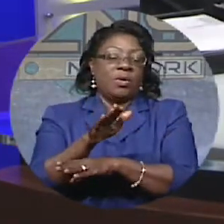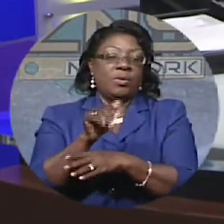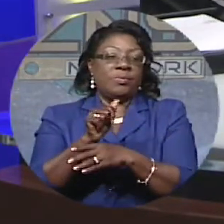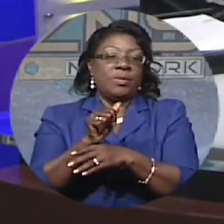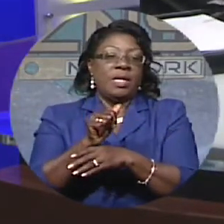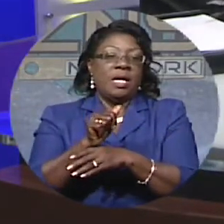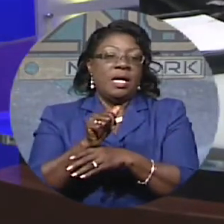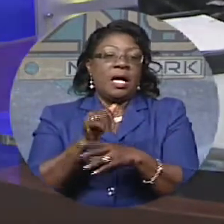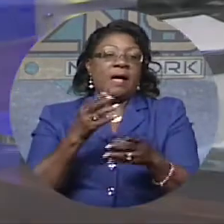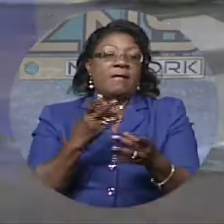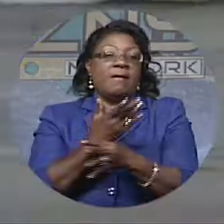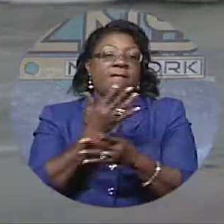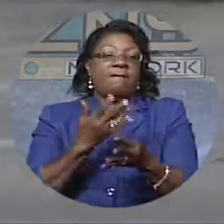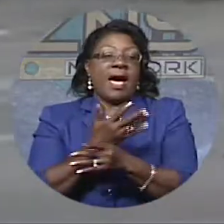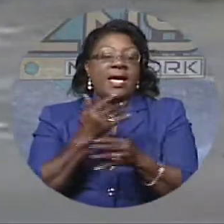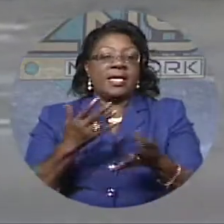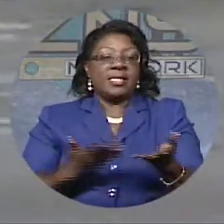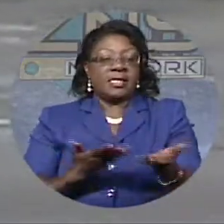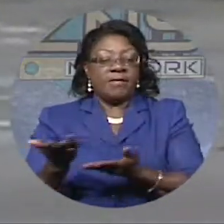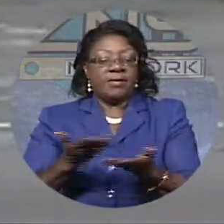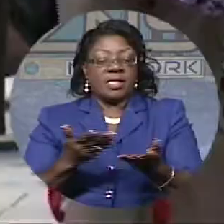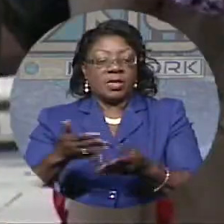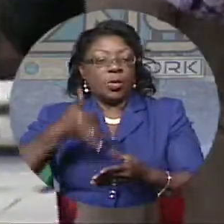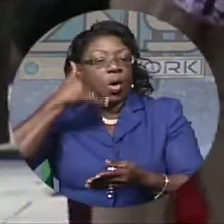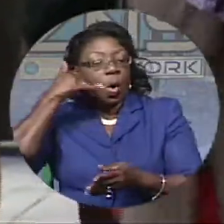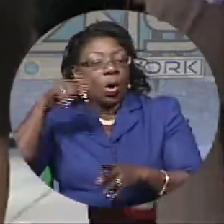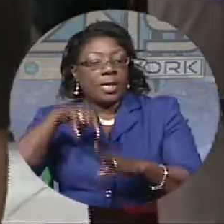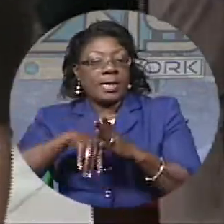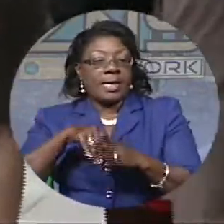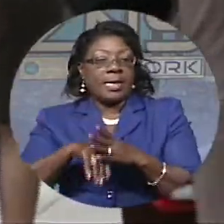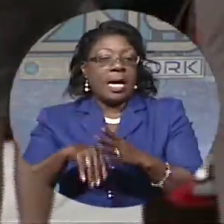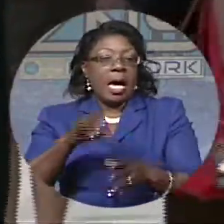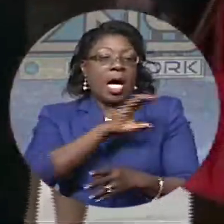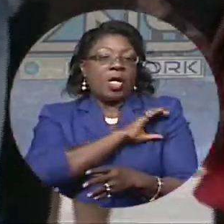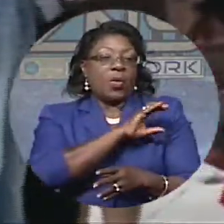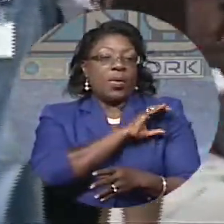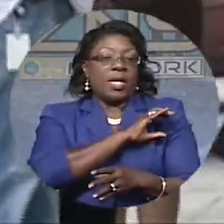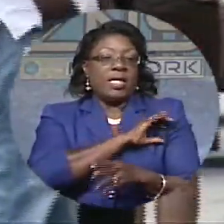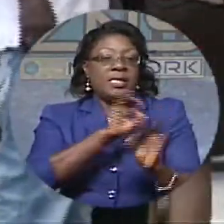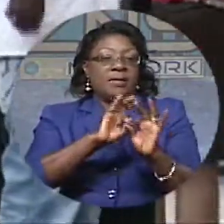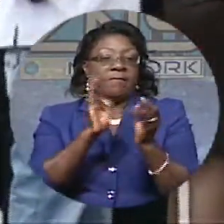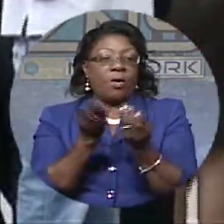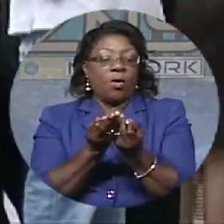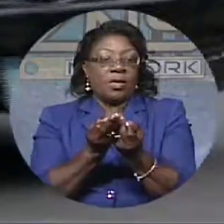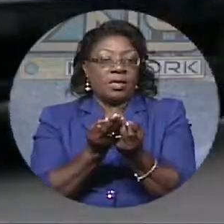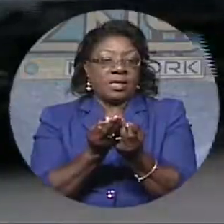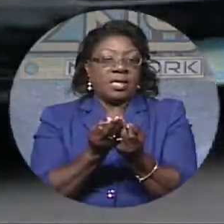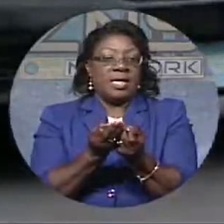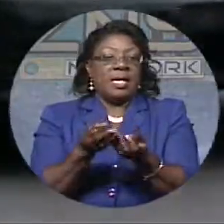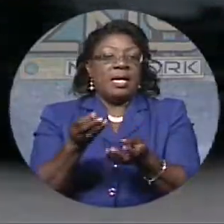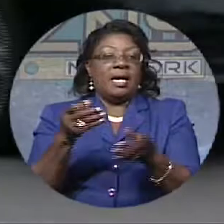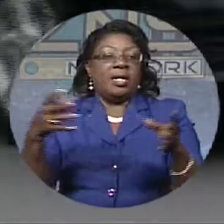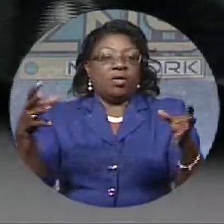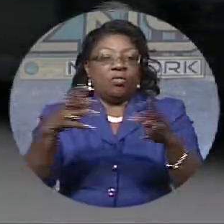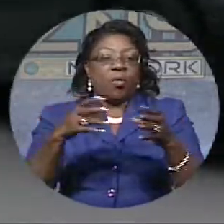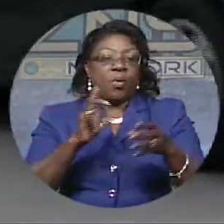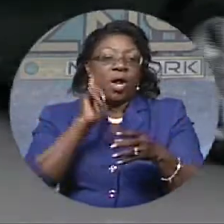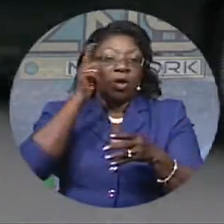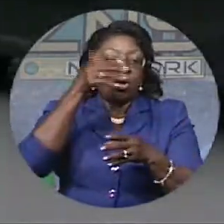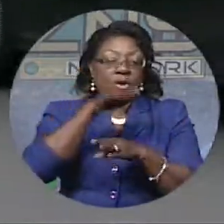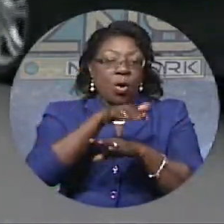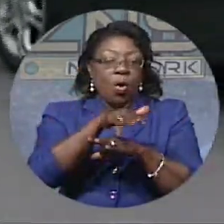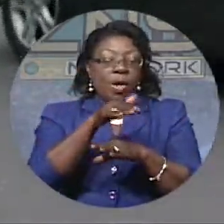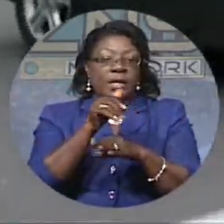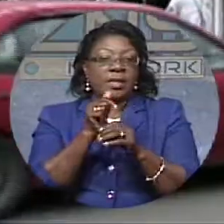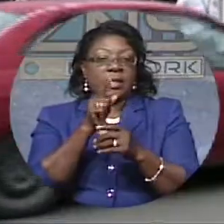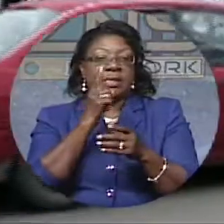Director of Public Prosecutions Vinette Graham-Allen did not object to the adjournment. Now, if the applications are not successful, Justice Bethel said a full